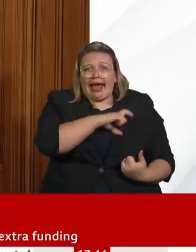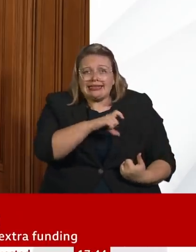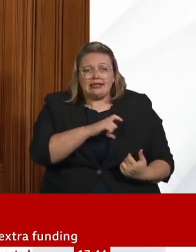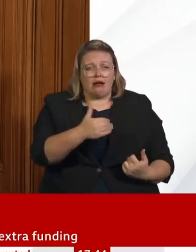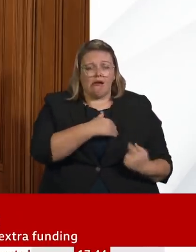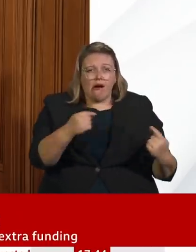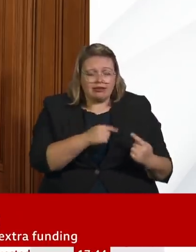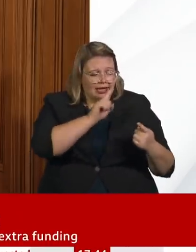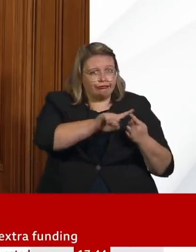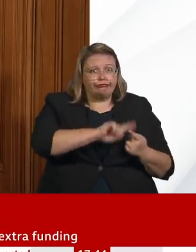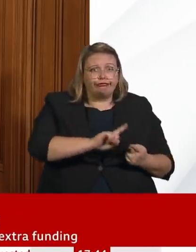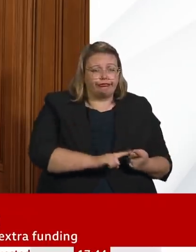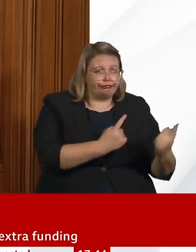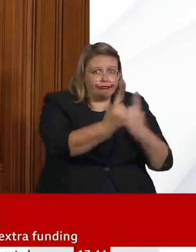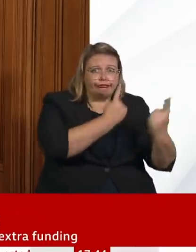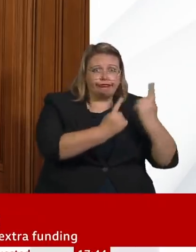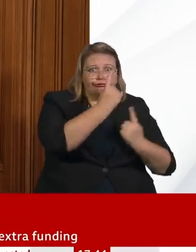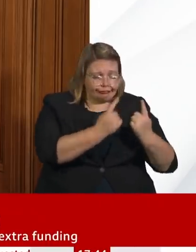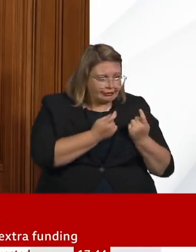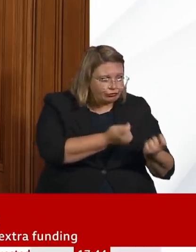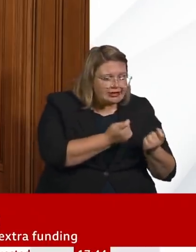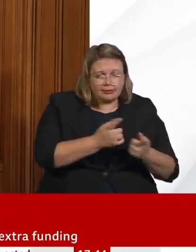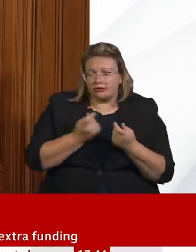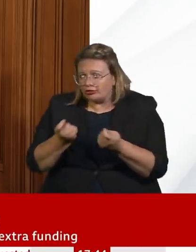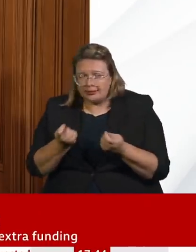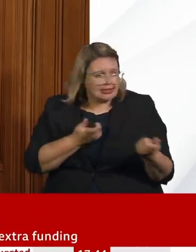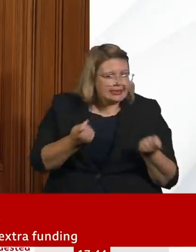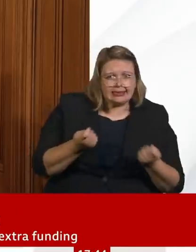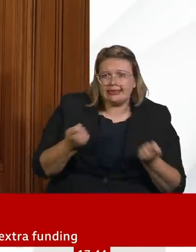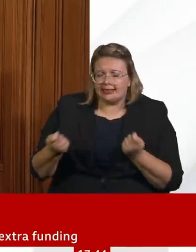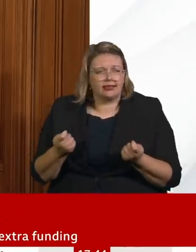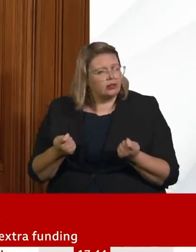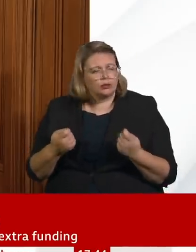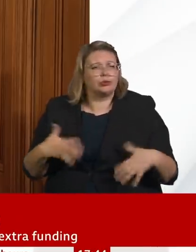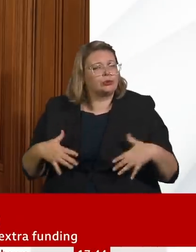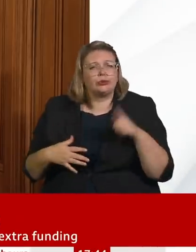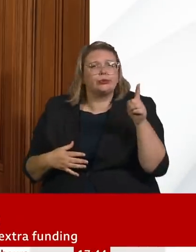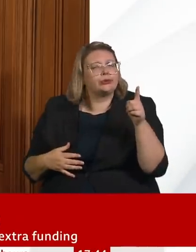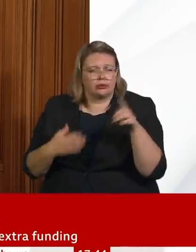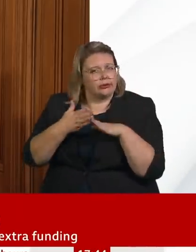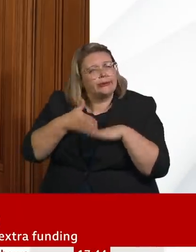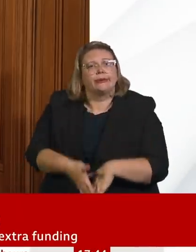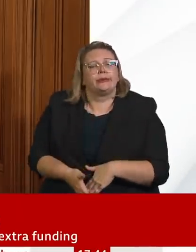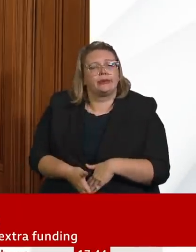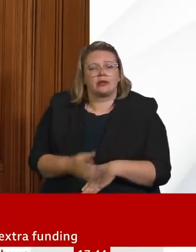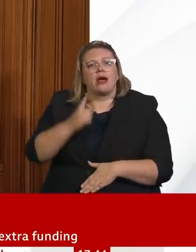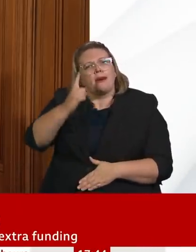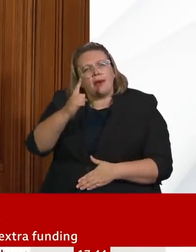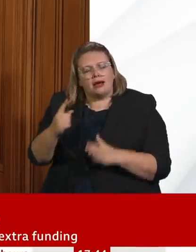a whole range of things are also being looked after and managed appropriately. But as I've said, the key